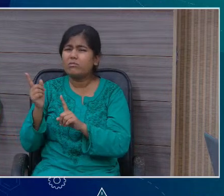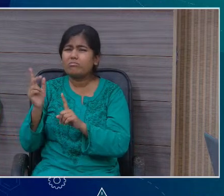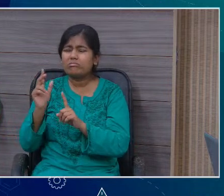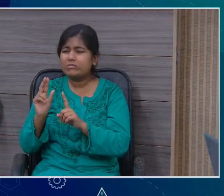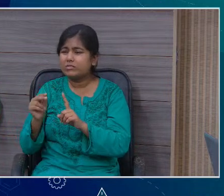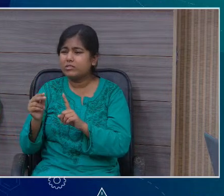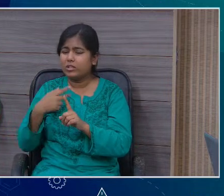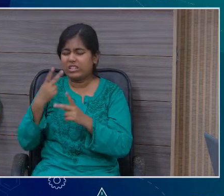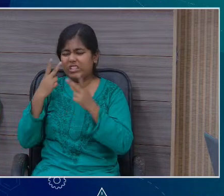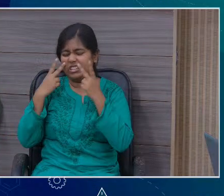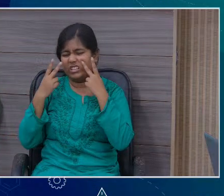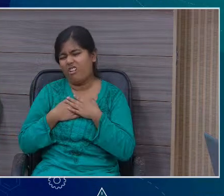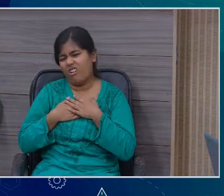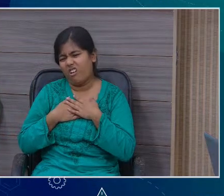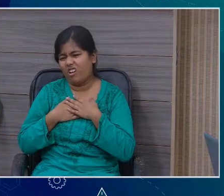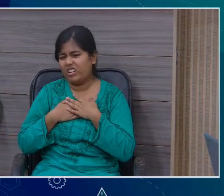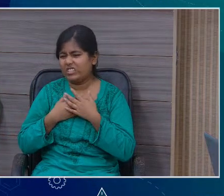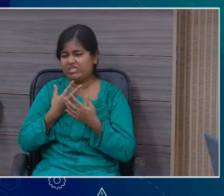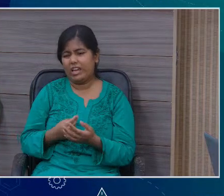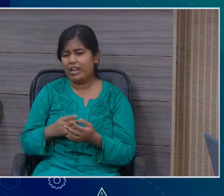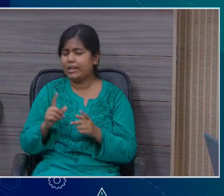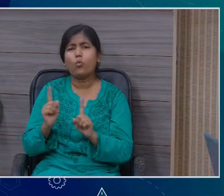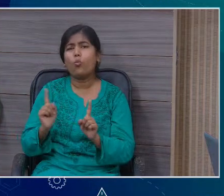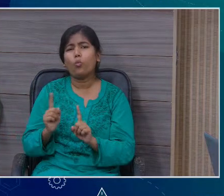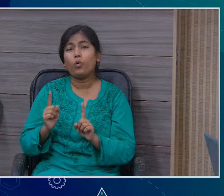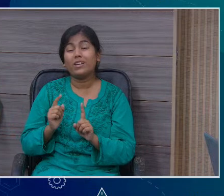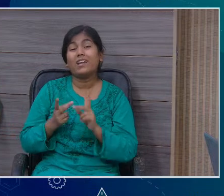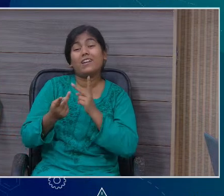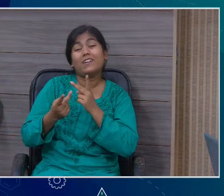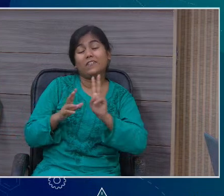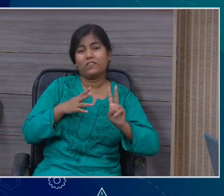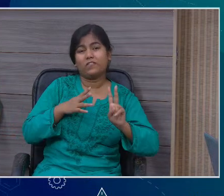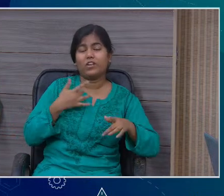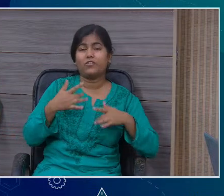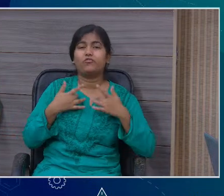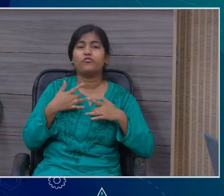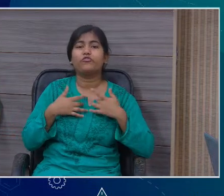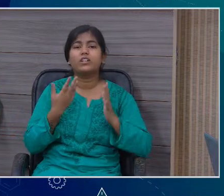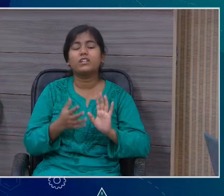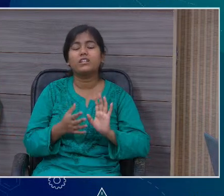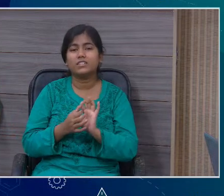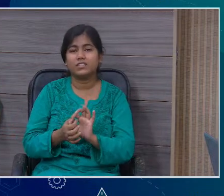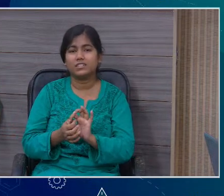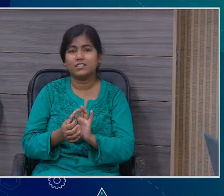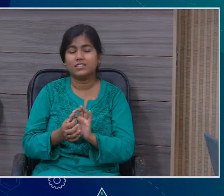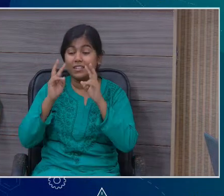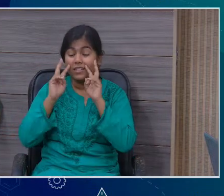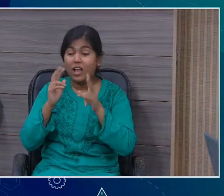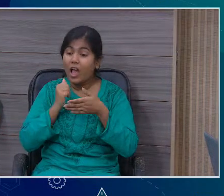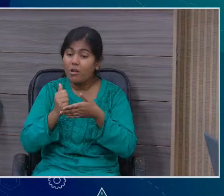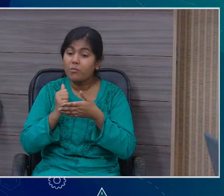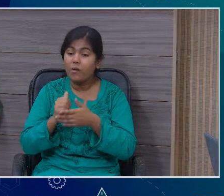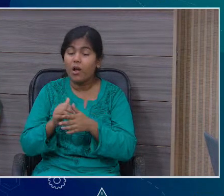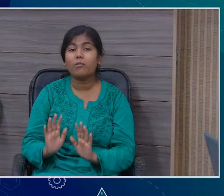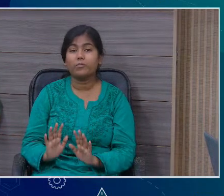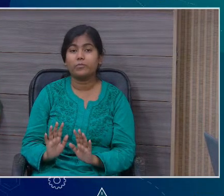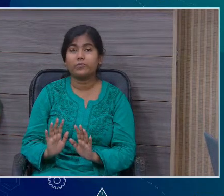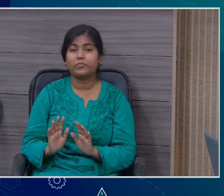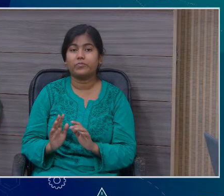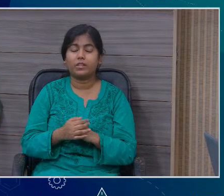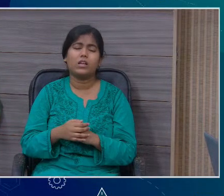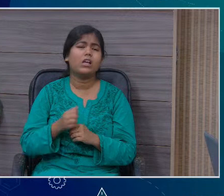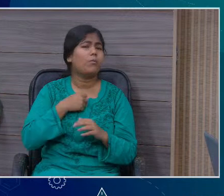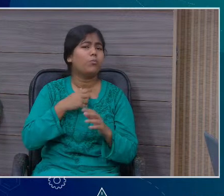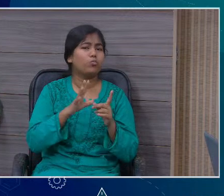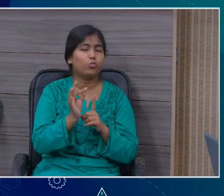a topic which is a little complicated, and for teaching that topic, what we need to do is we need to use as many pictures as we